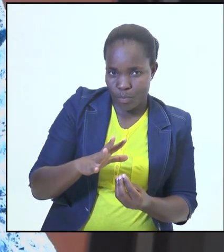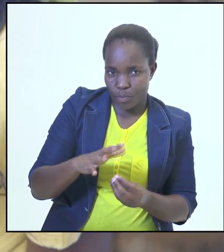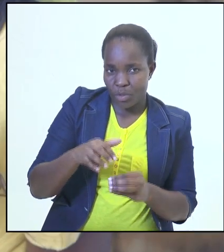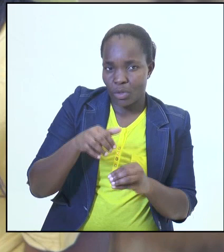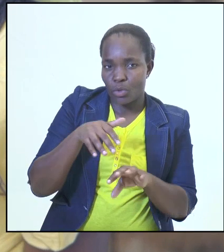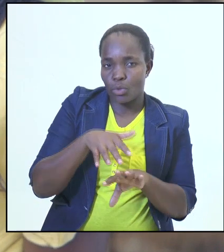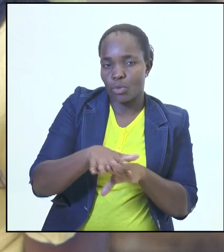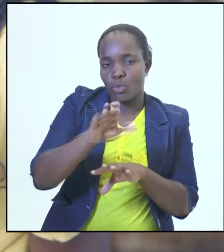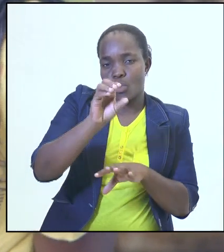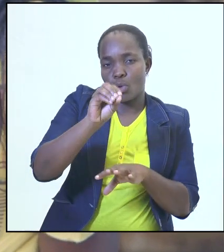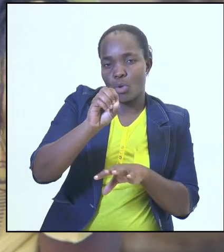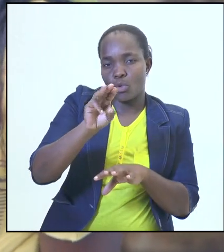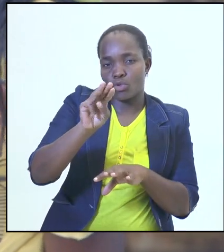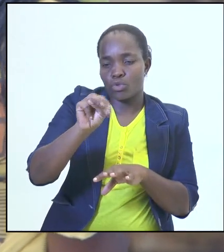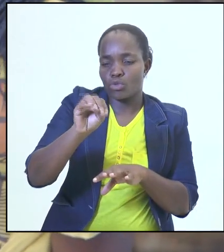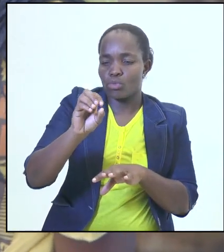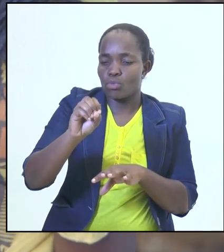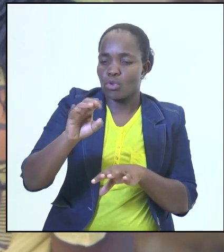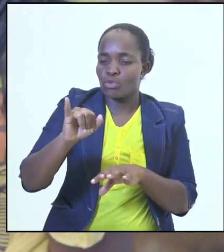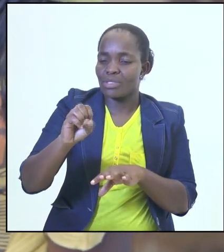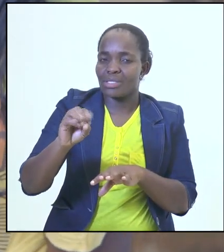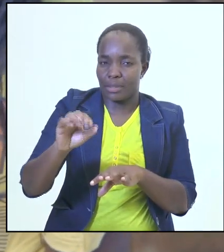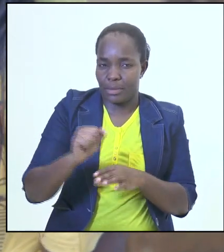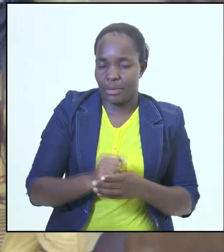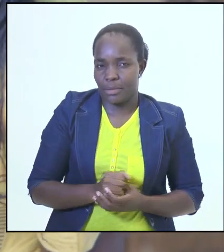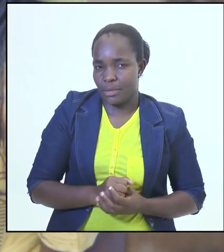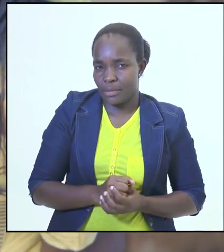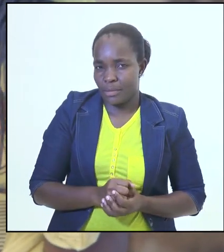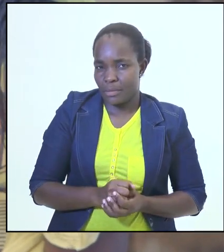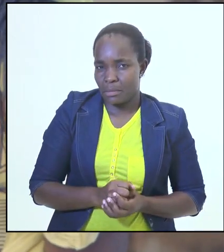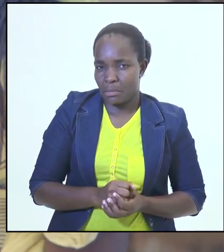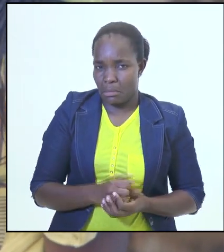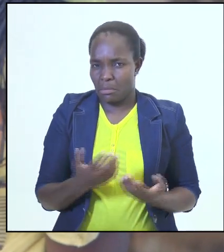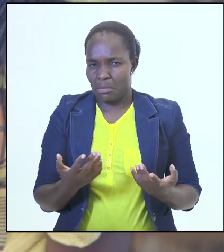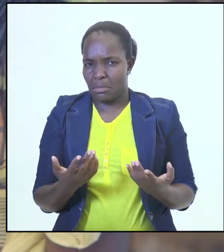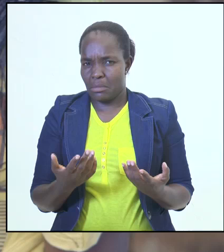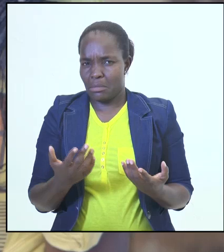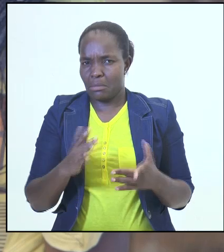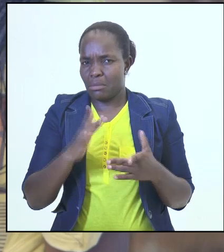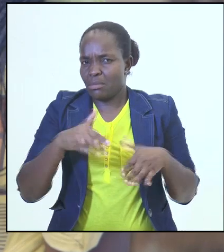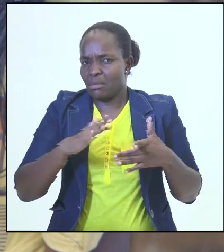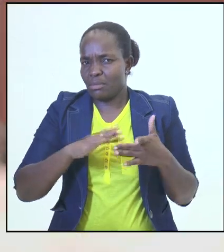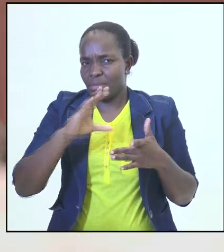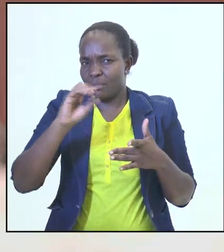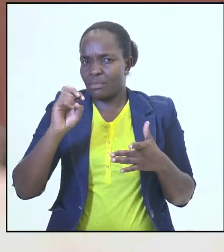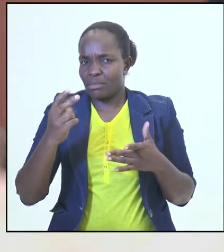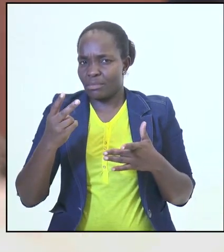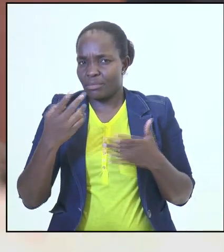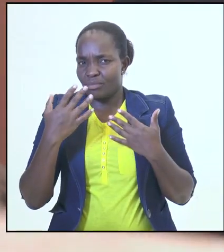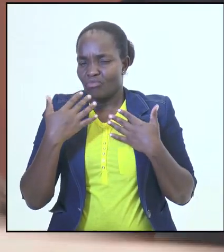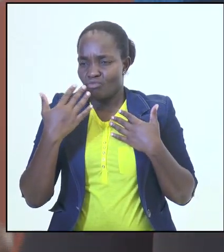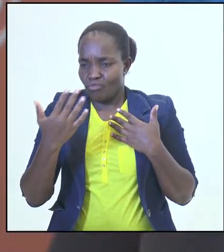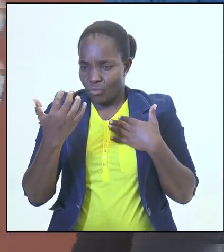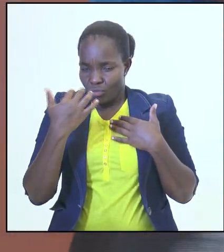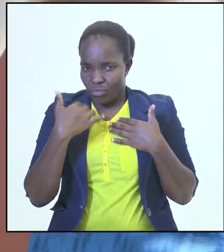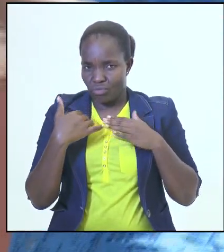osmosis. Interesting. And did you say the plants use up carbon dioxide and give back to us oxygen instead? Mm-hmm. Plants need